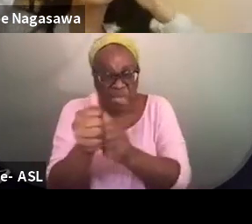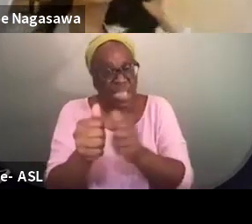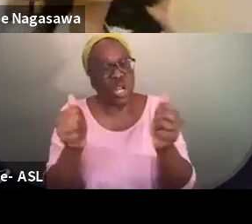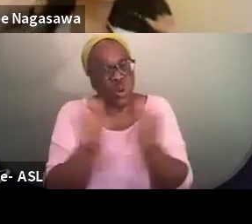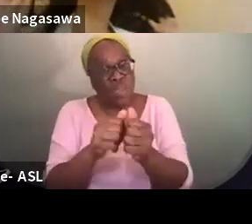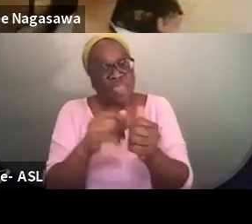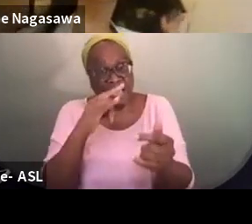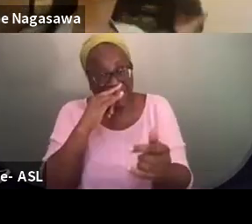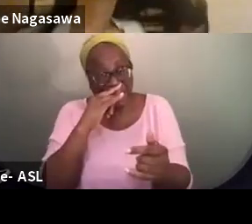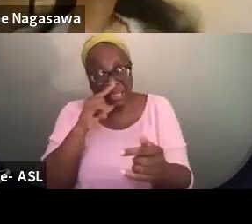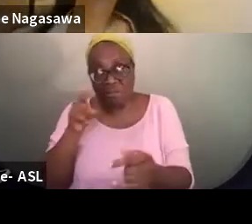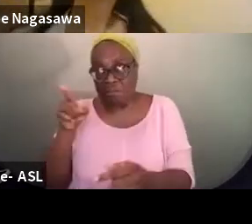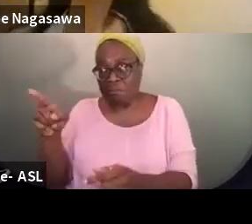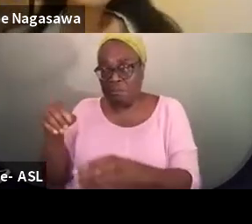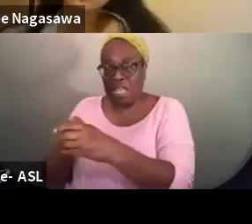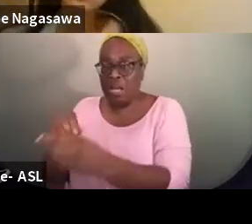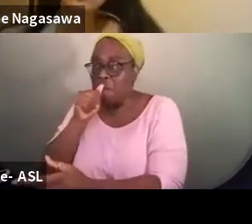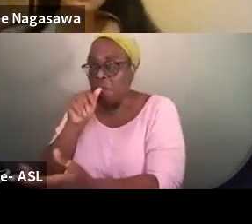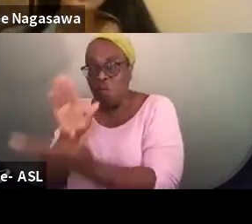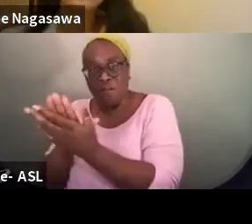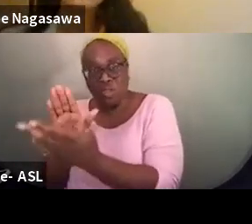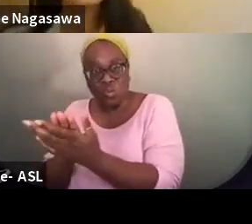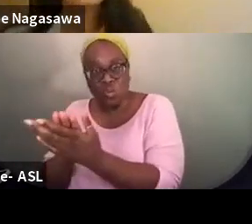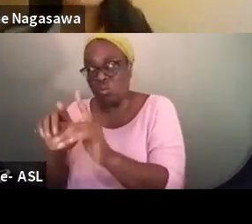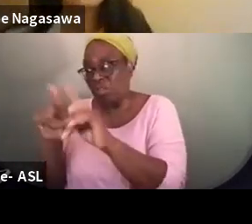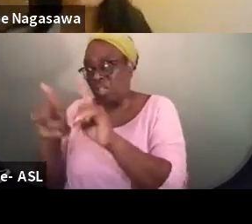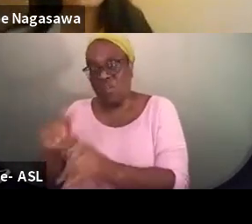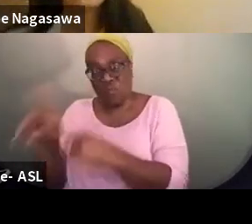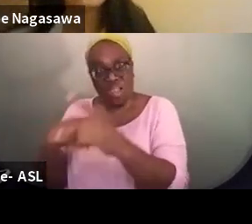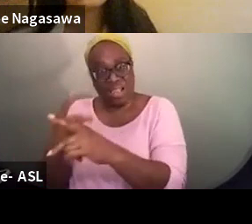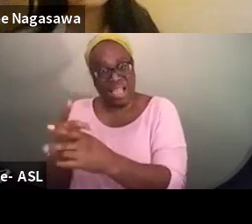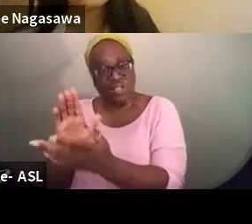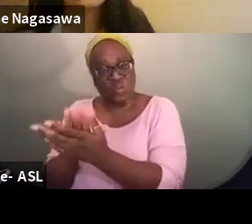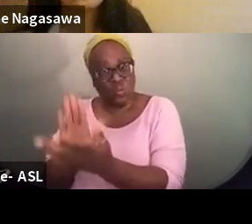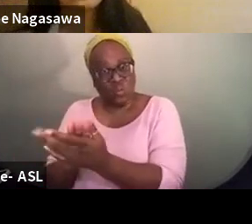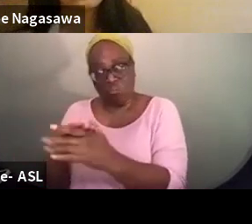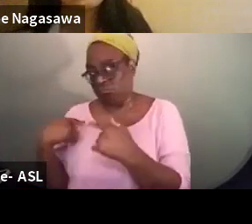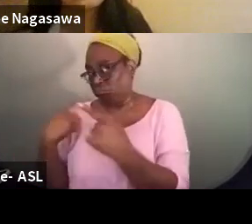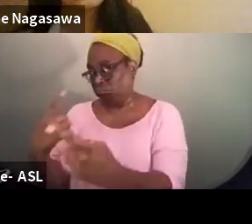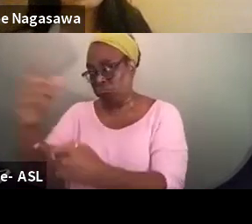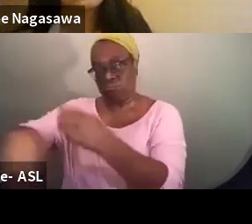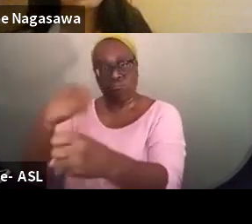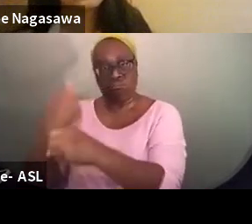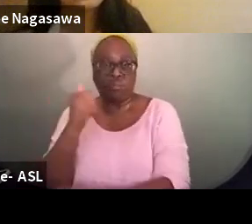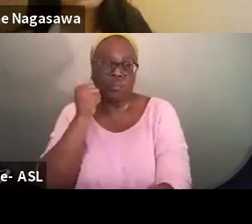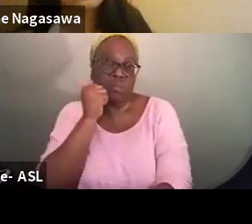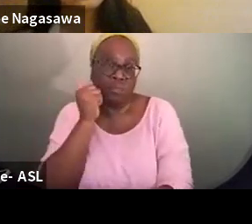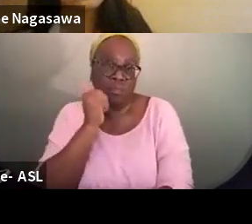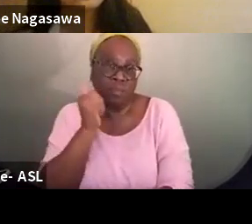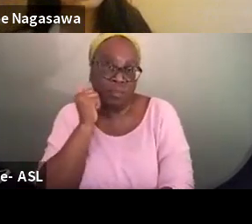who have been in private schools and other types of schools since March of 2020 every day.